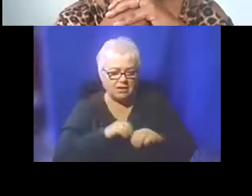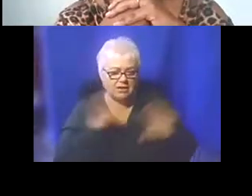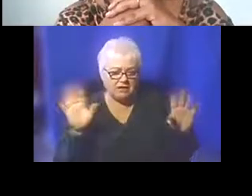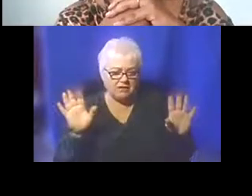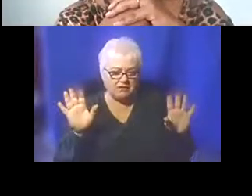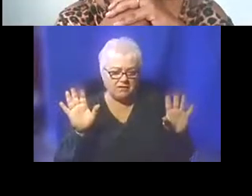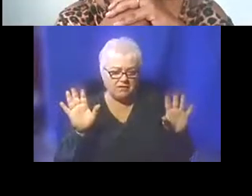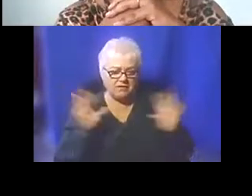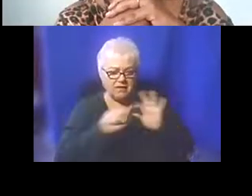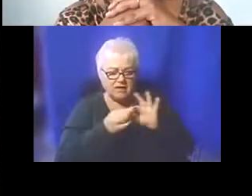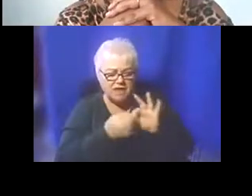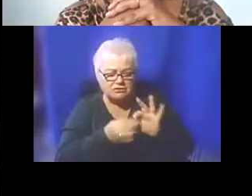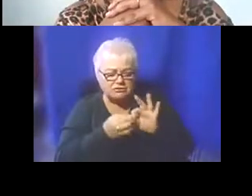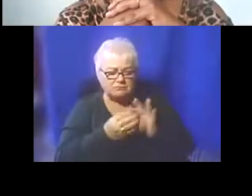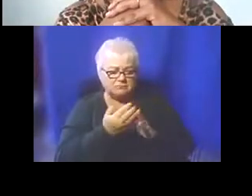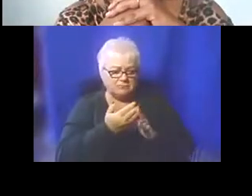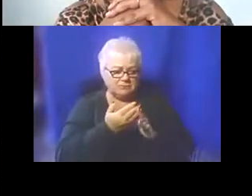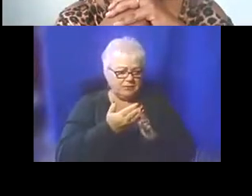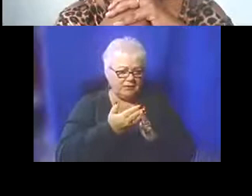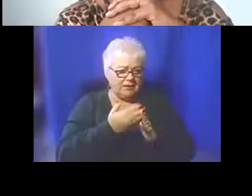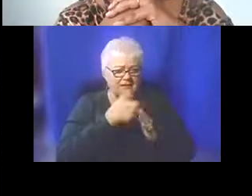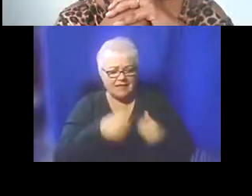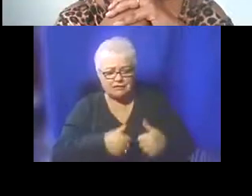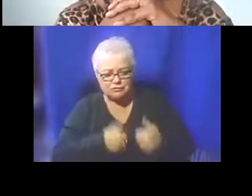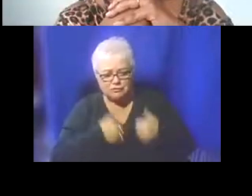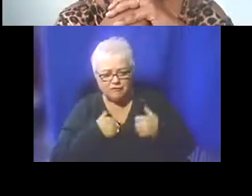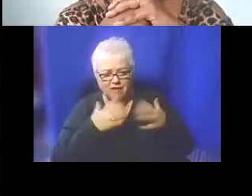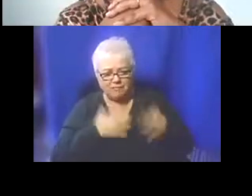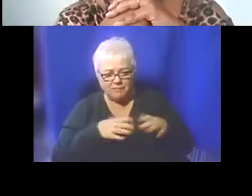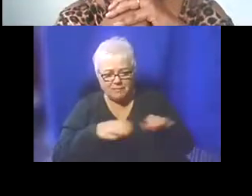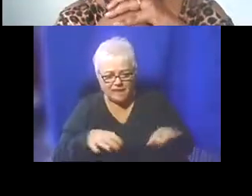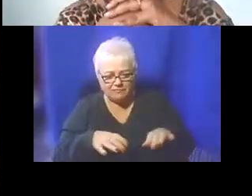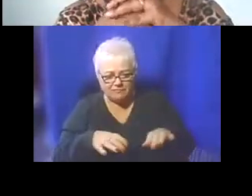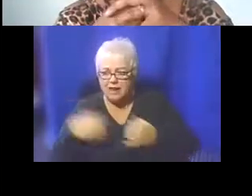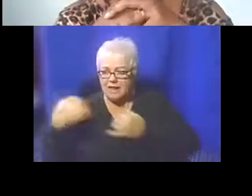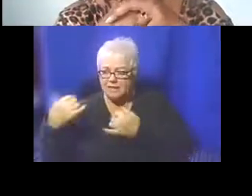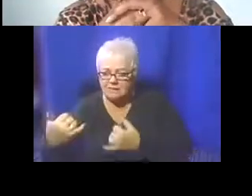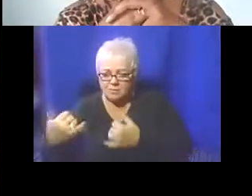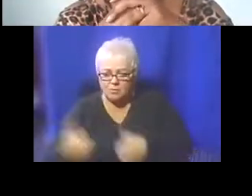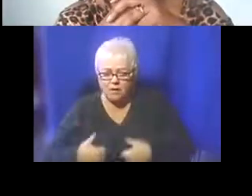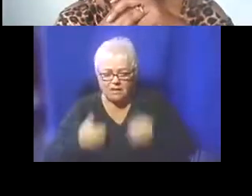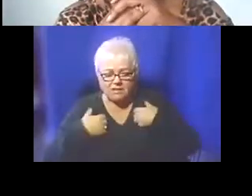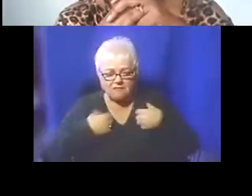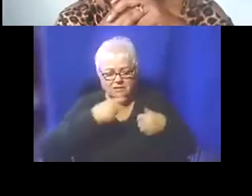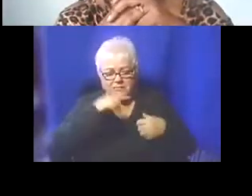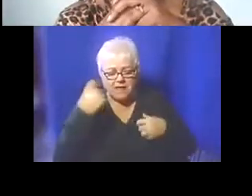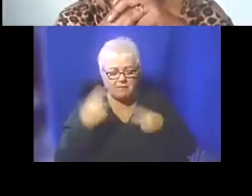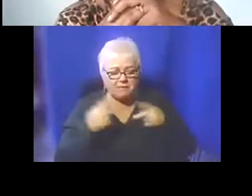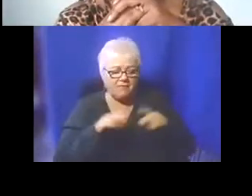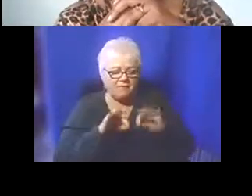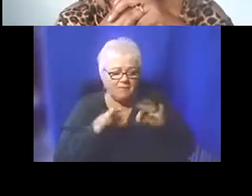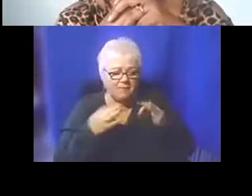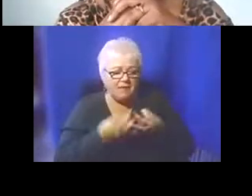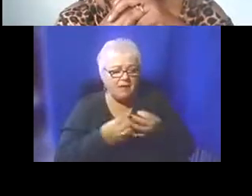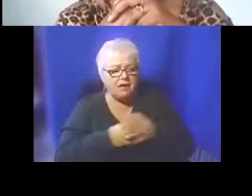connections between that survival behavior and contemporary living in African American experience. I started to see common behaviors